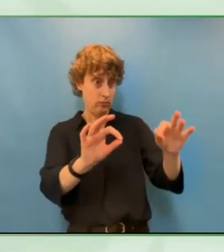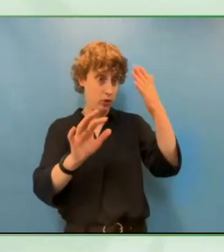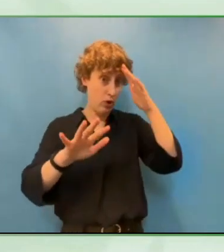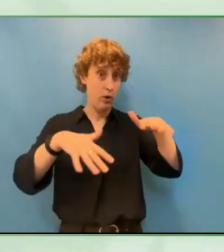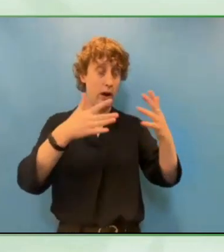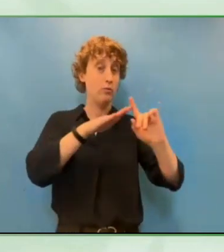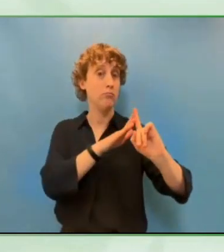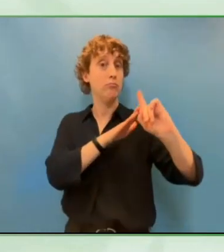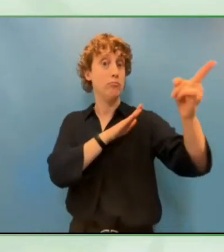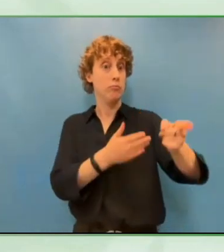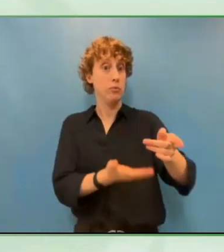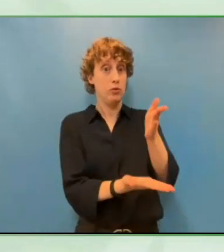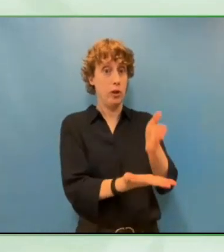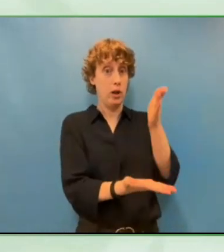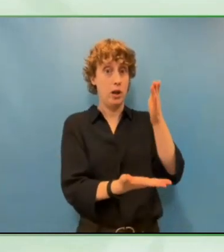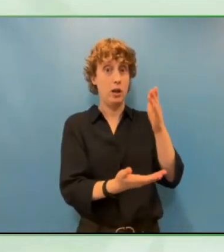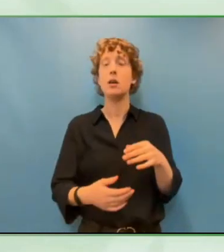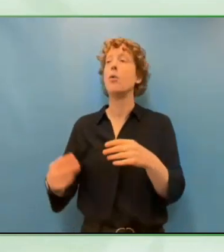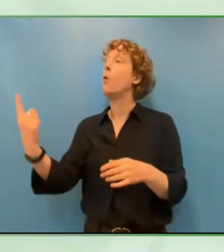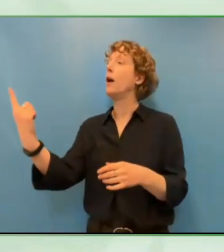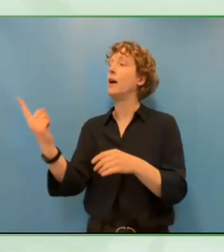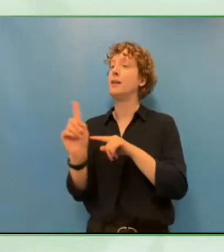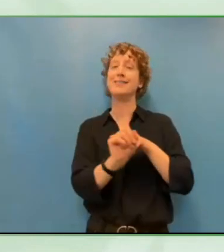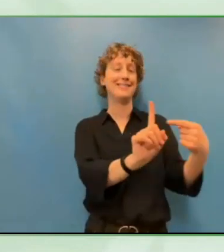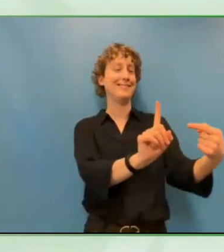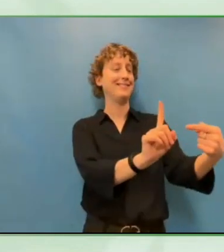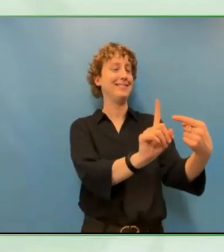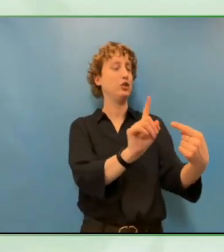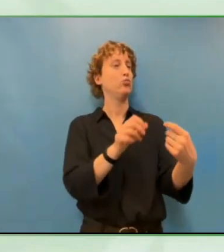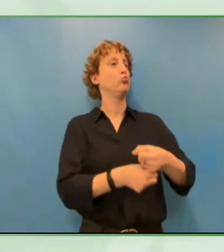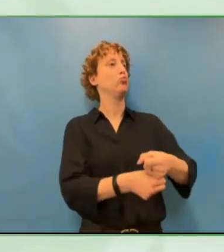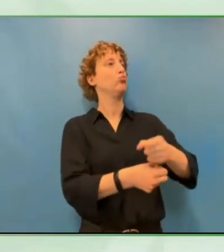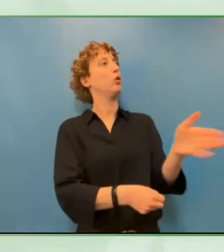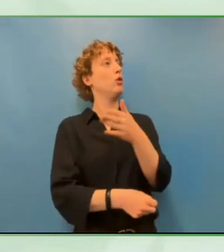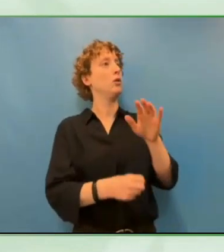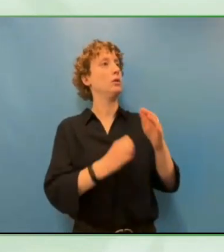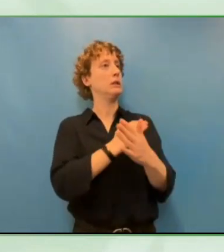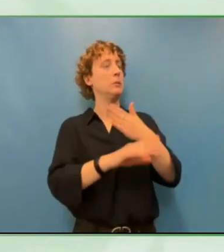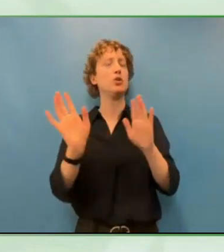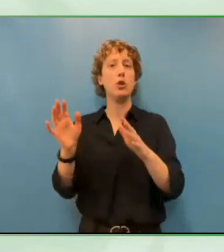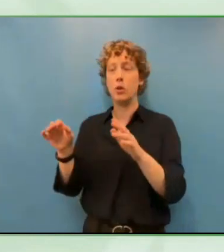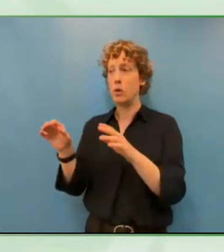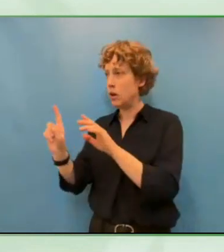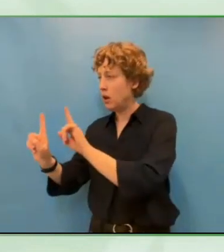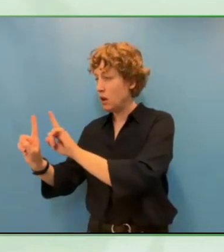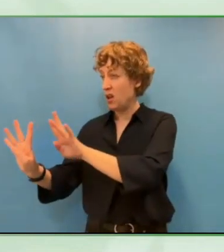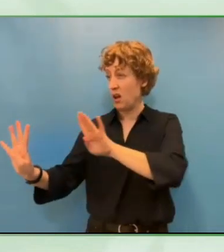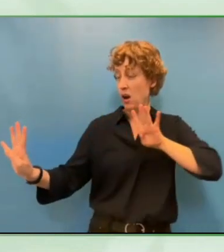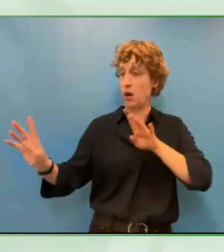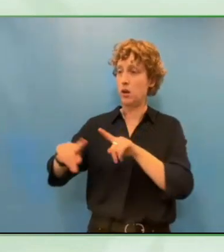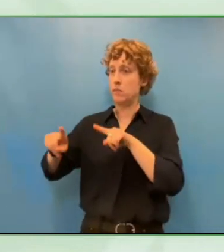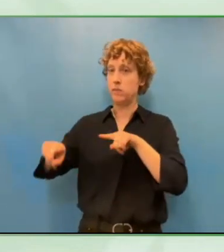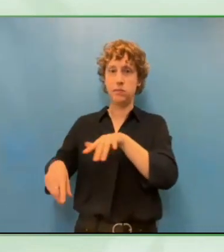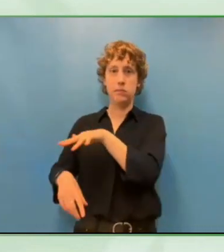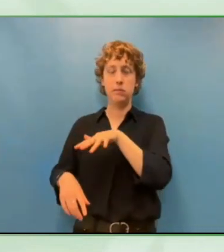not just a person with a disability, but look for people with multiple disabilities, multiple experiences, and